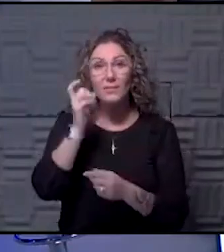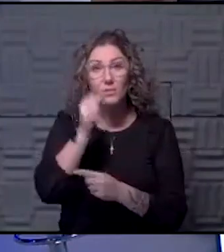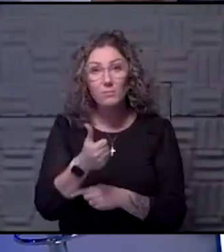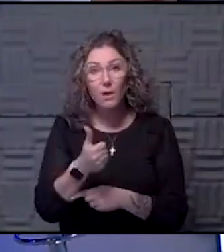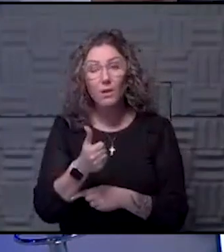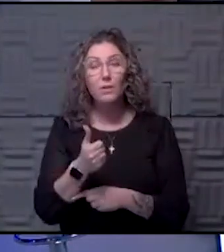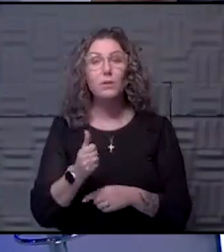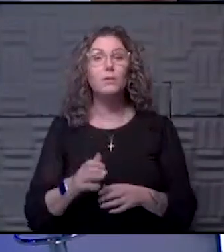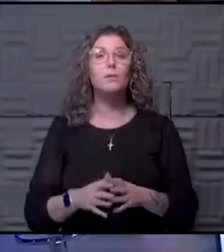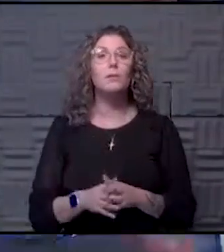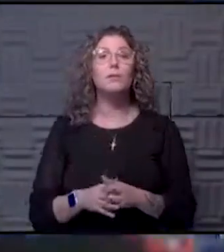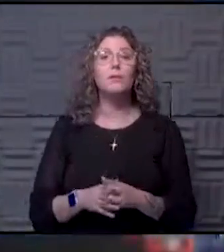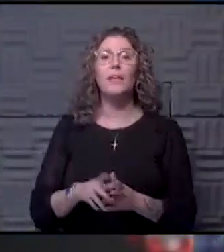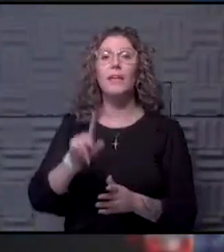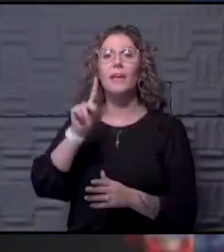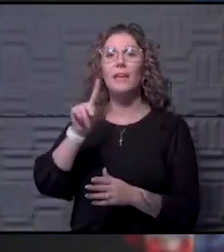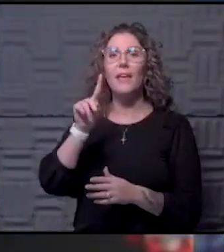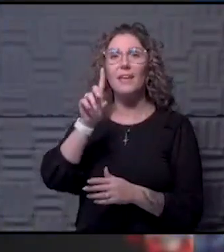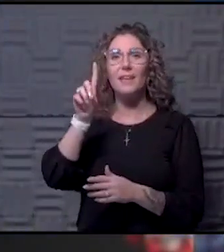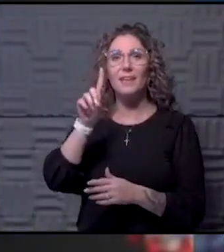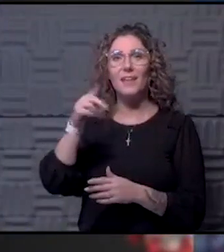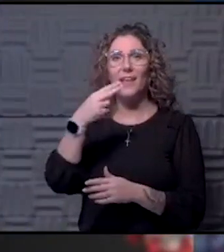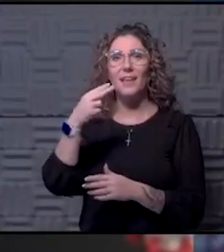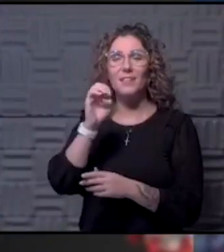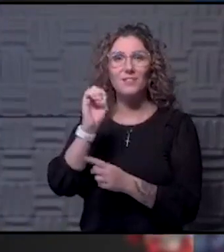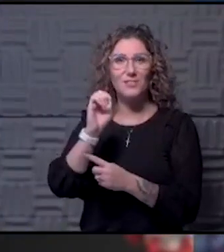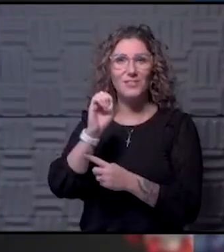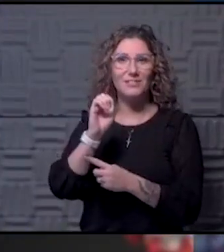tomorrow, KDHE Secretary Dr. Lee